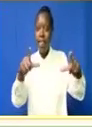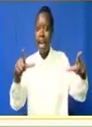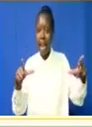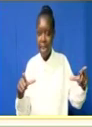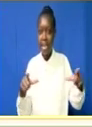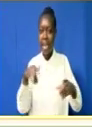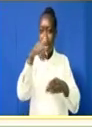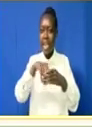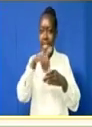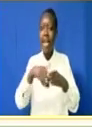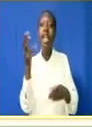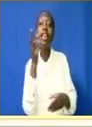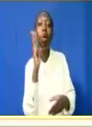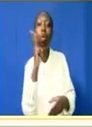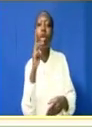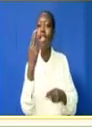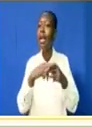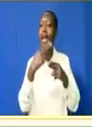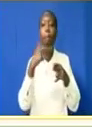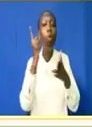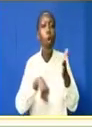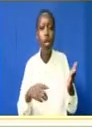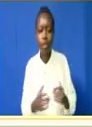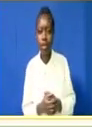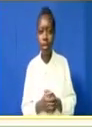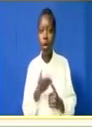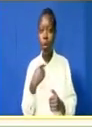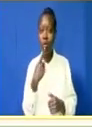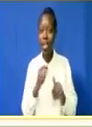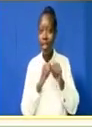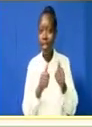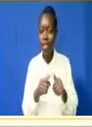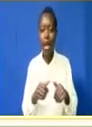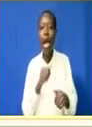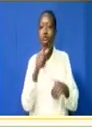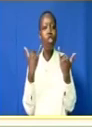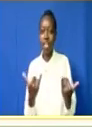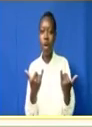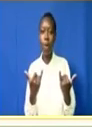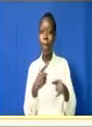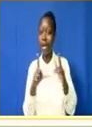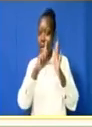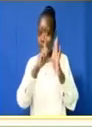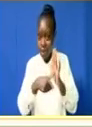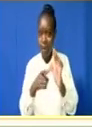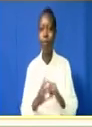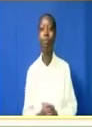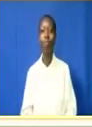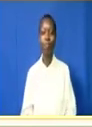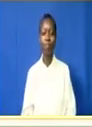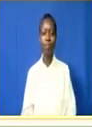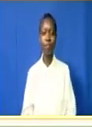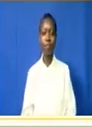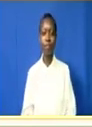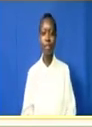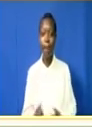inside mm-hmm. the water body. Yeah. What do we call that? You want to tell them? Not now. Okay. Good. I'll tell them in future. Okay. They